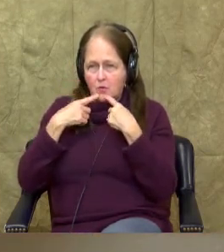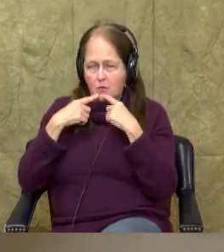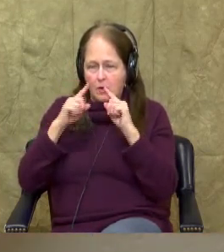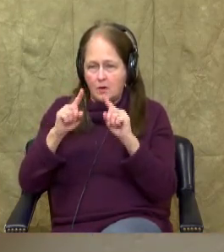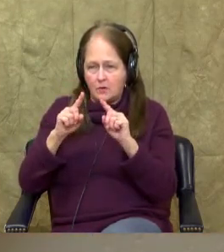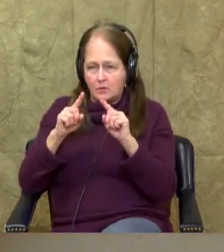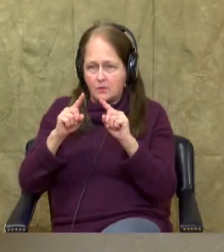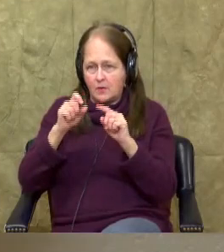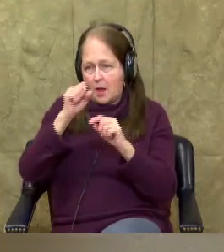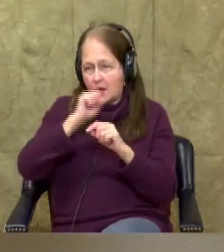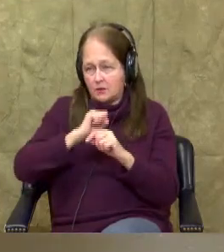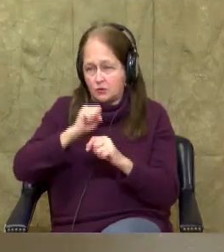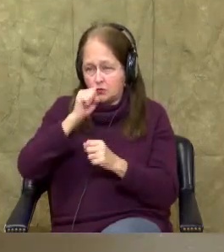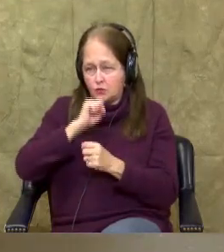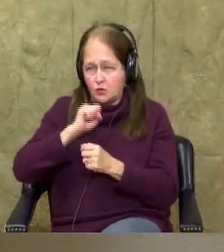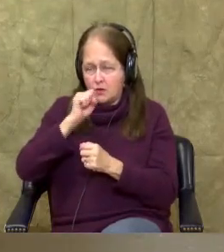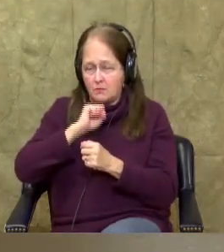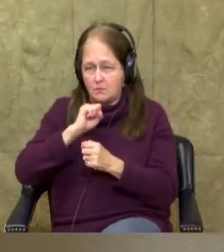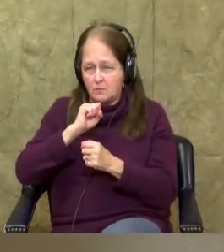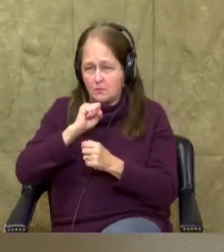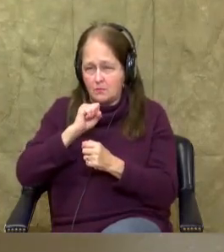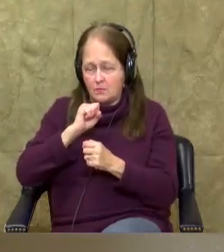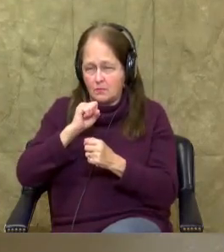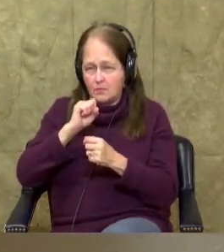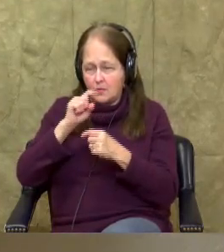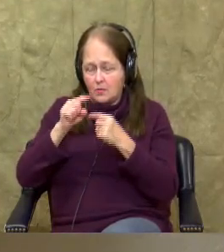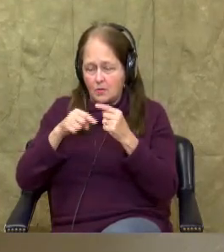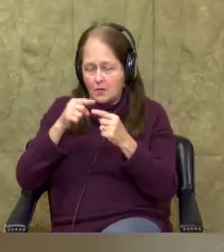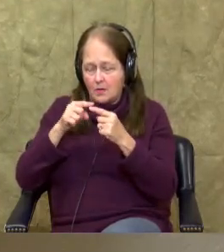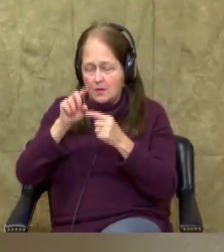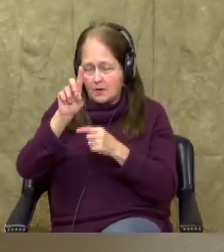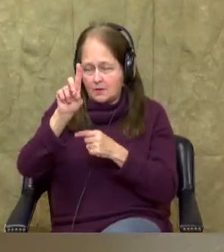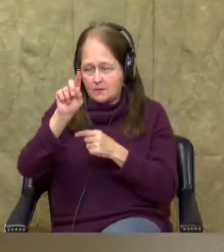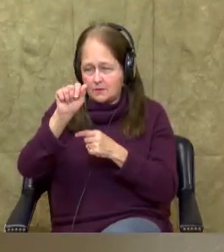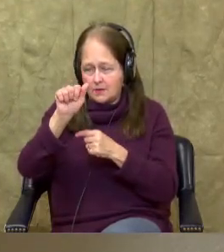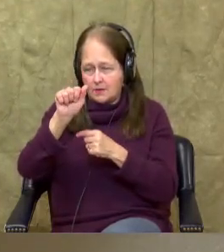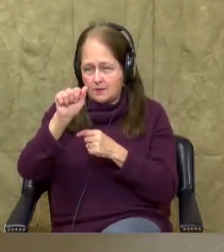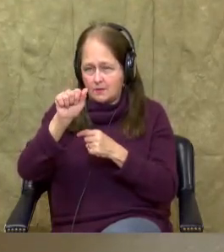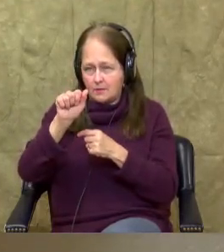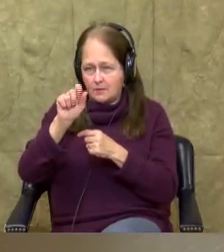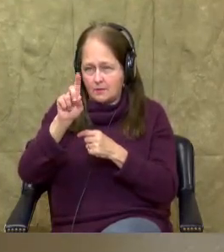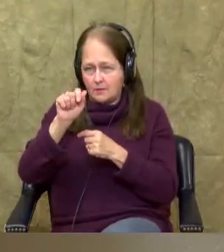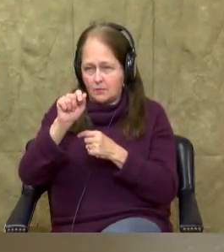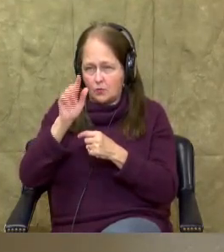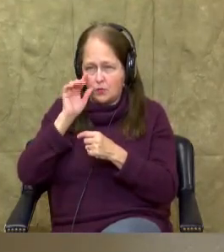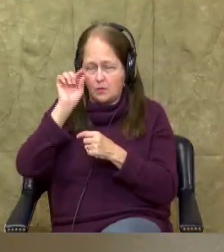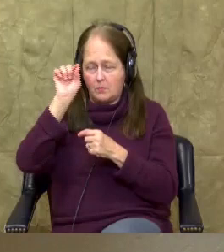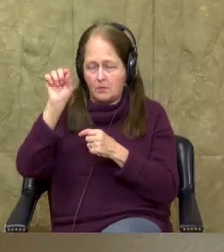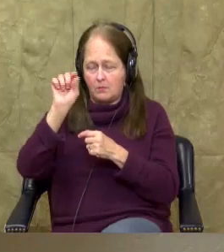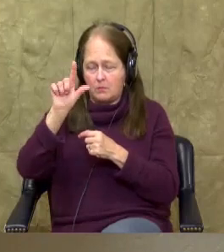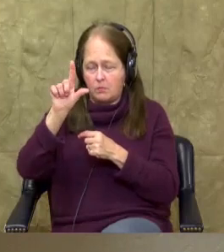about some ice cream, and we're going to find out some statistical data, and then we're going to plot